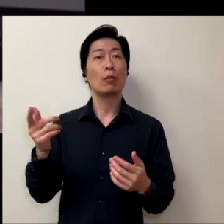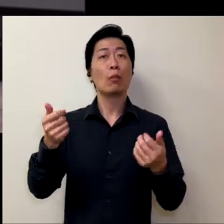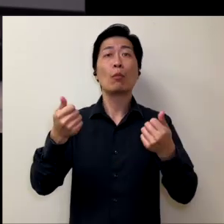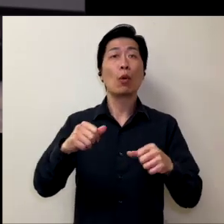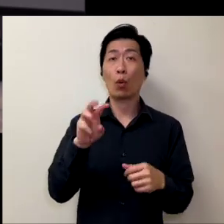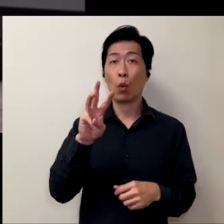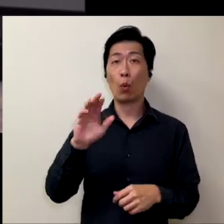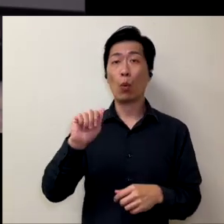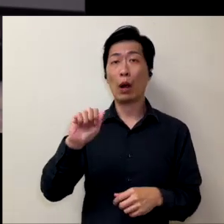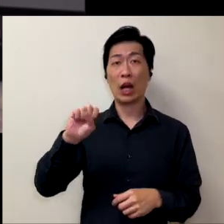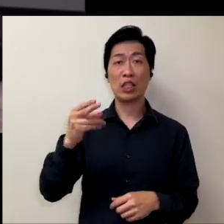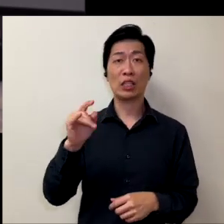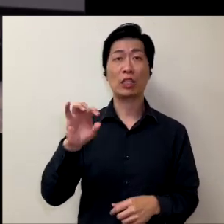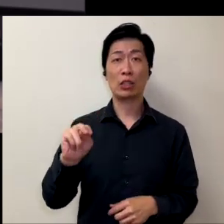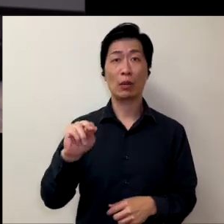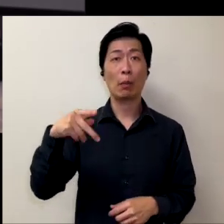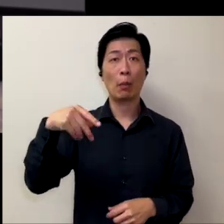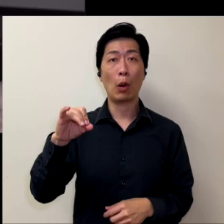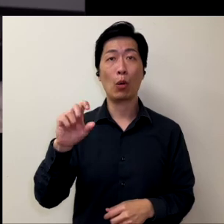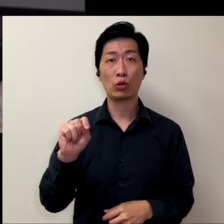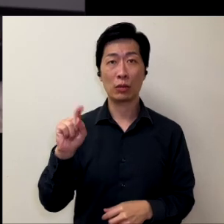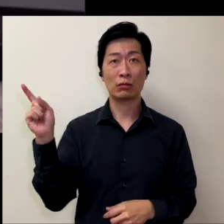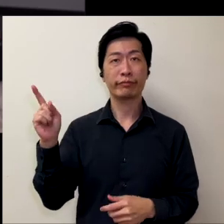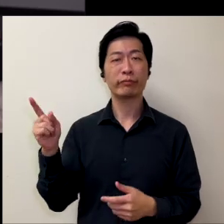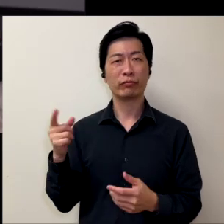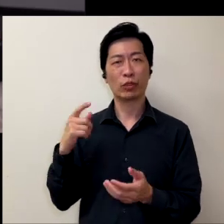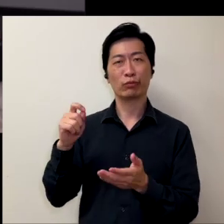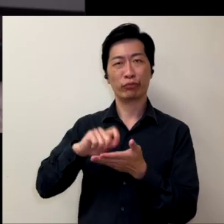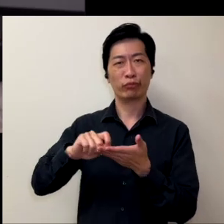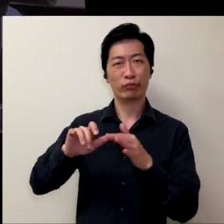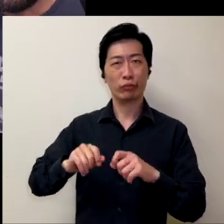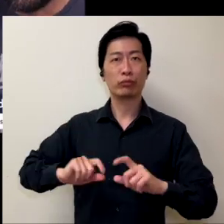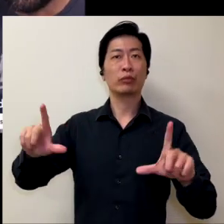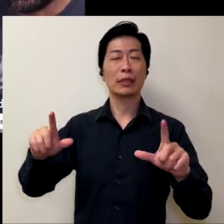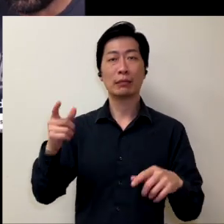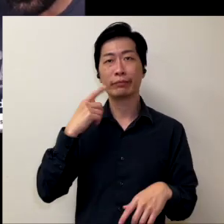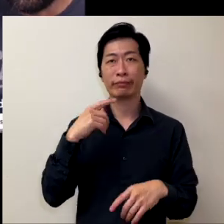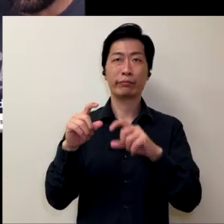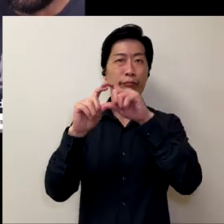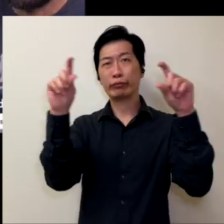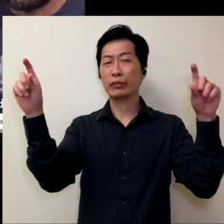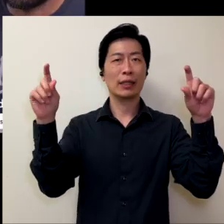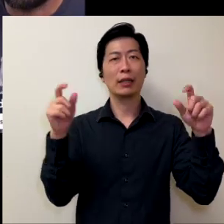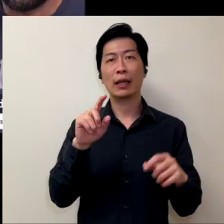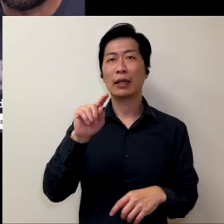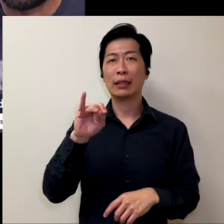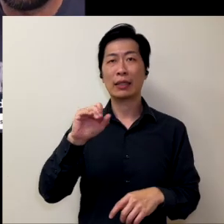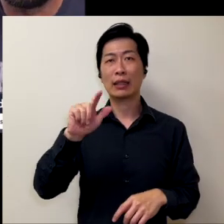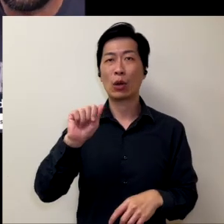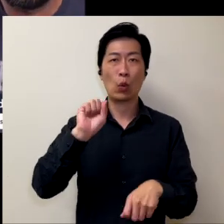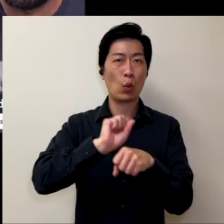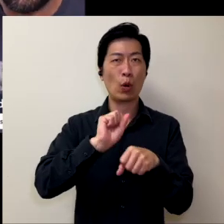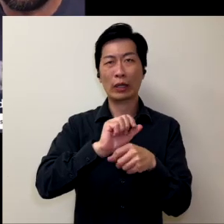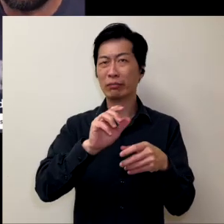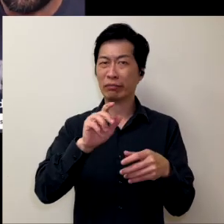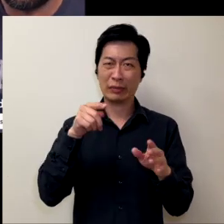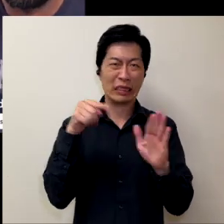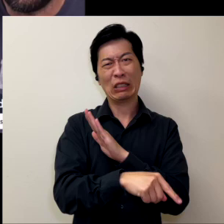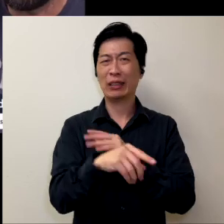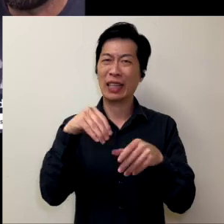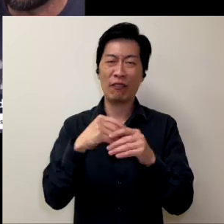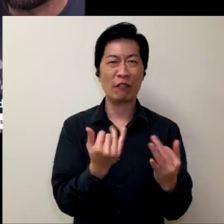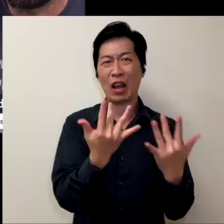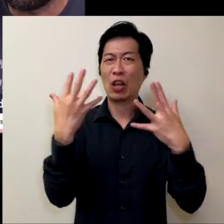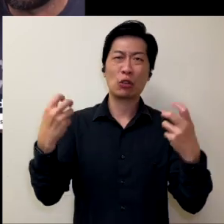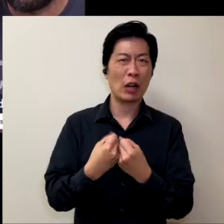posted by the Washington Post in the last 24 hours. This story, the headline, Tesla worker killed in fiery crash,